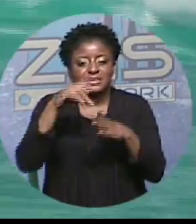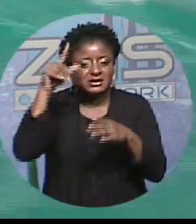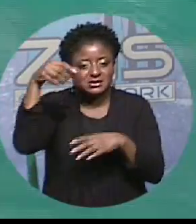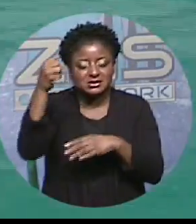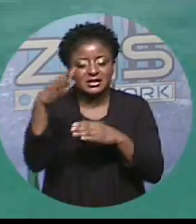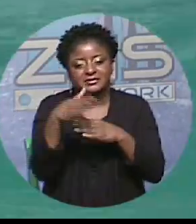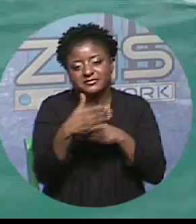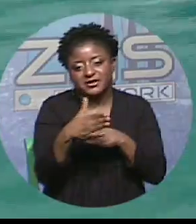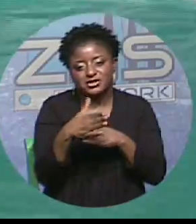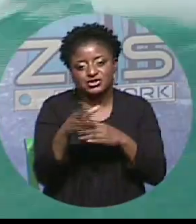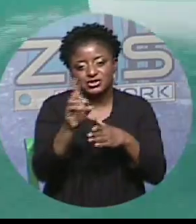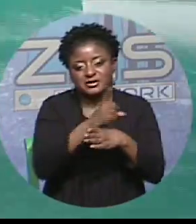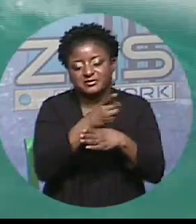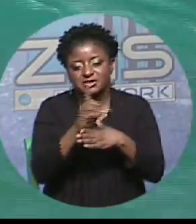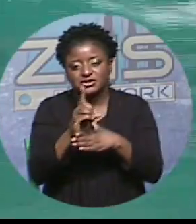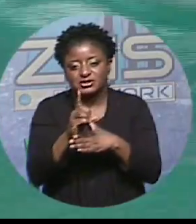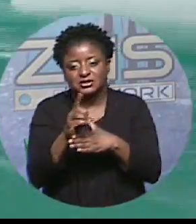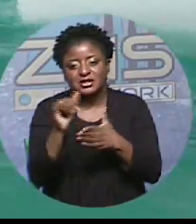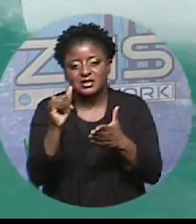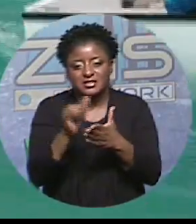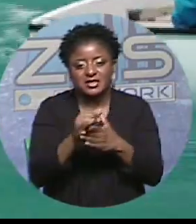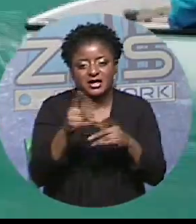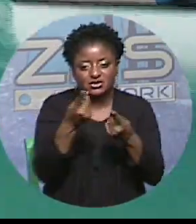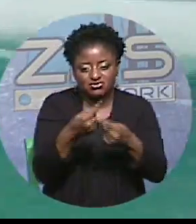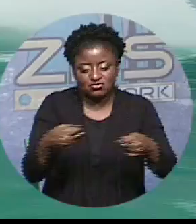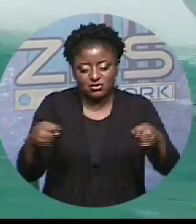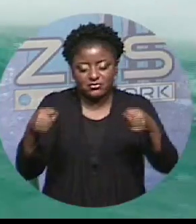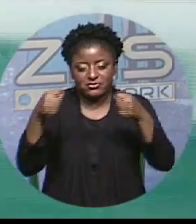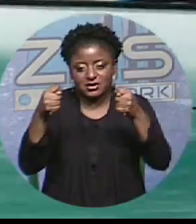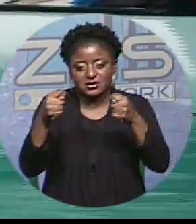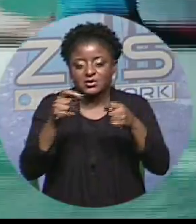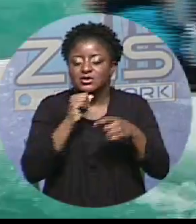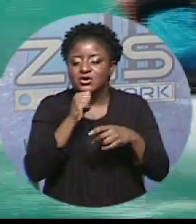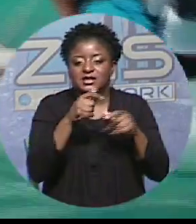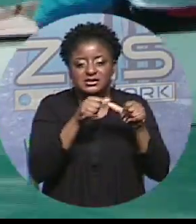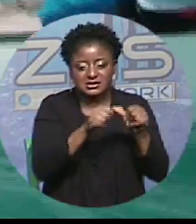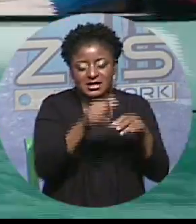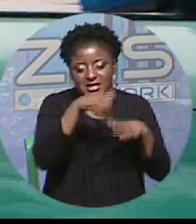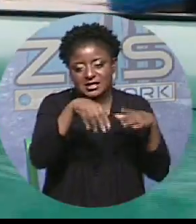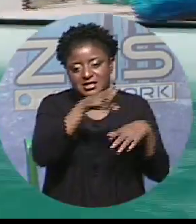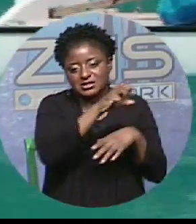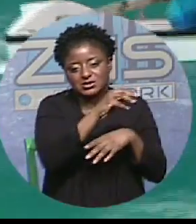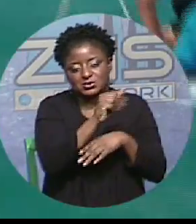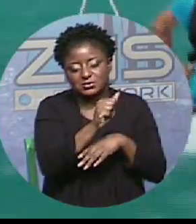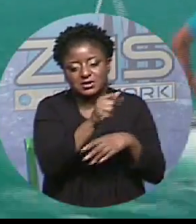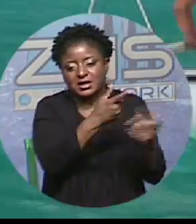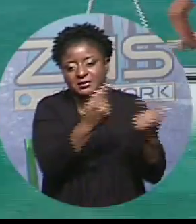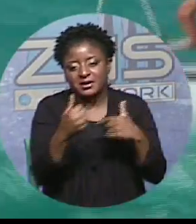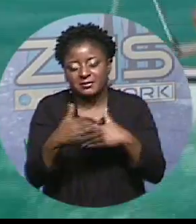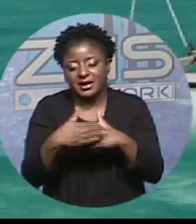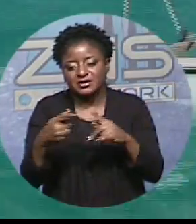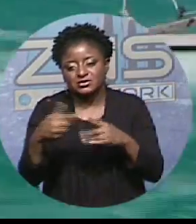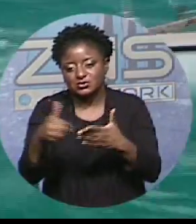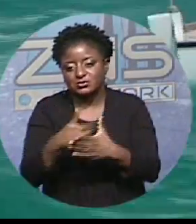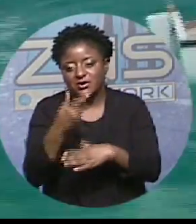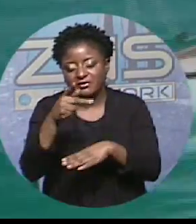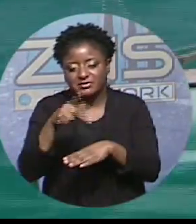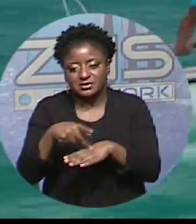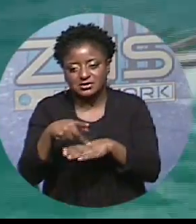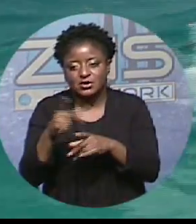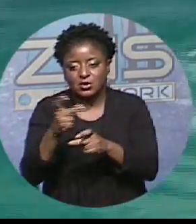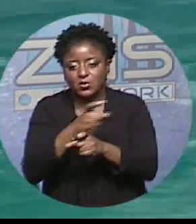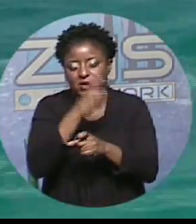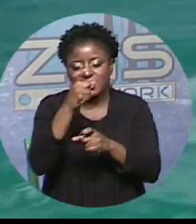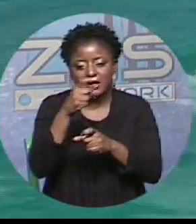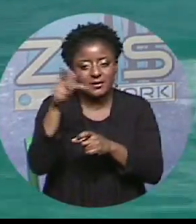championship trophy will not be staying in Exuma. It's headed back to the capital. Winning the gold fleet was Paul D'Souza. It's pretty good.